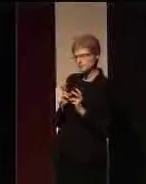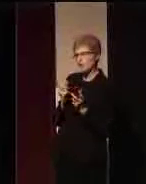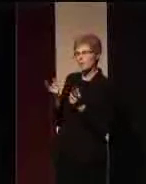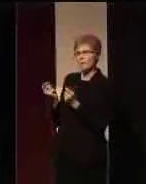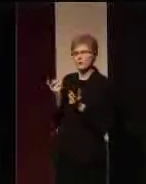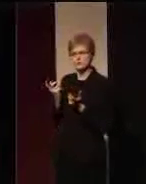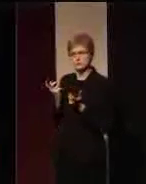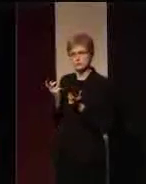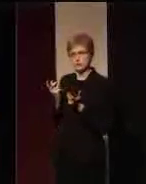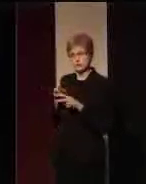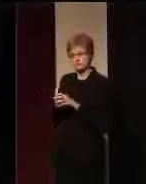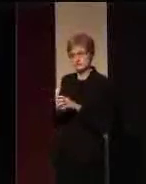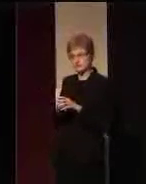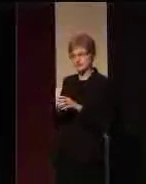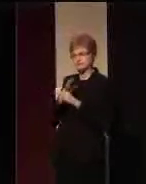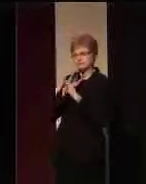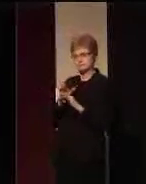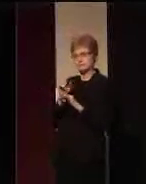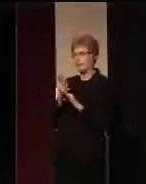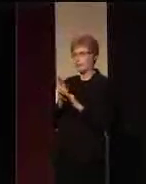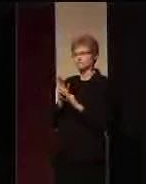that. Thank you.